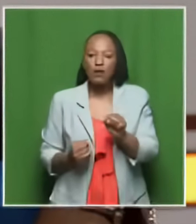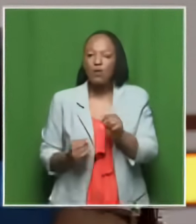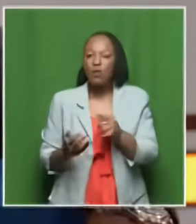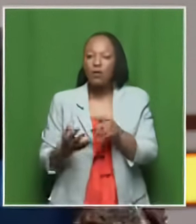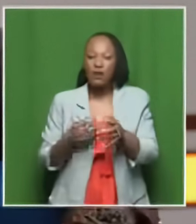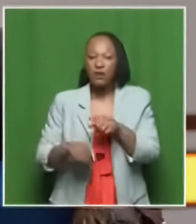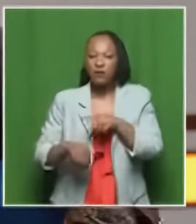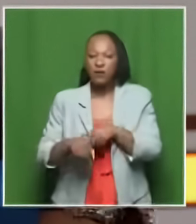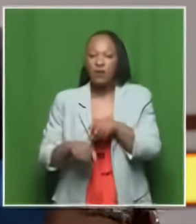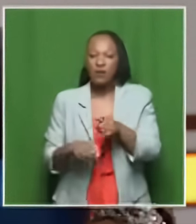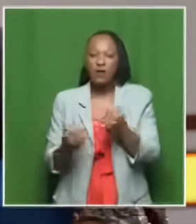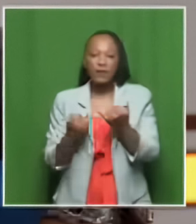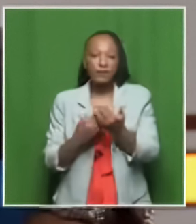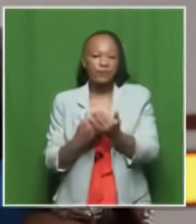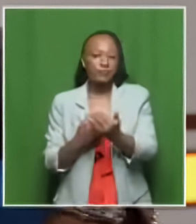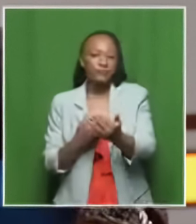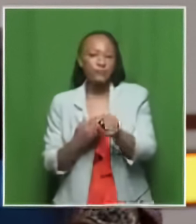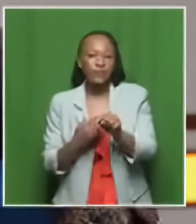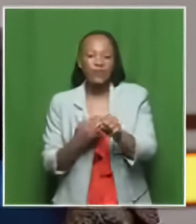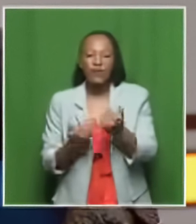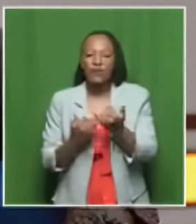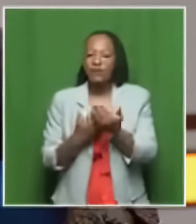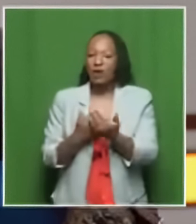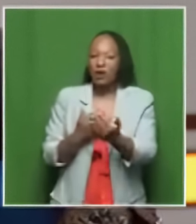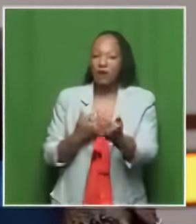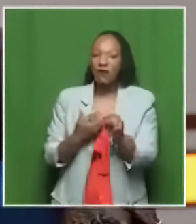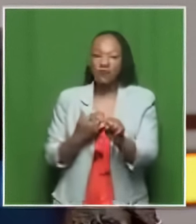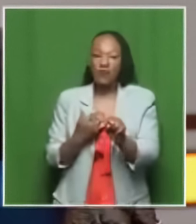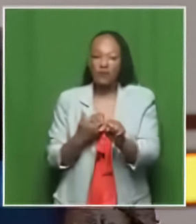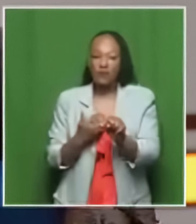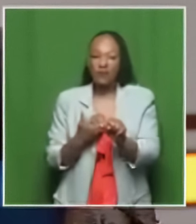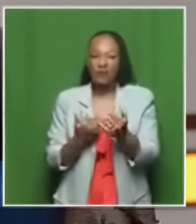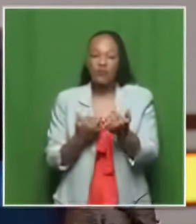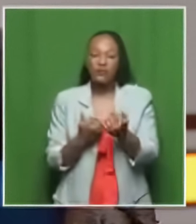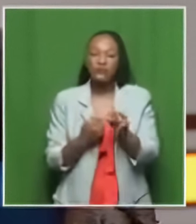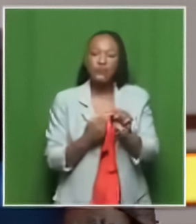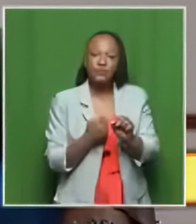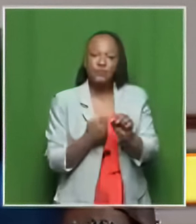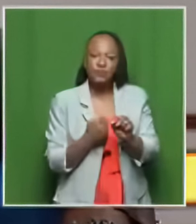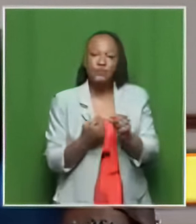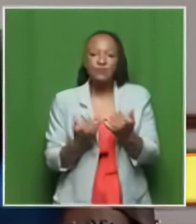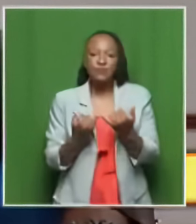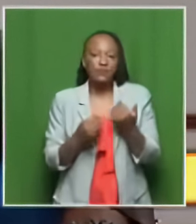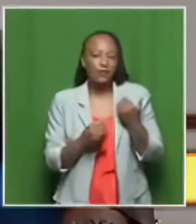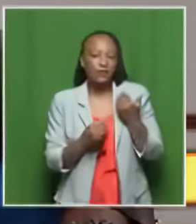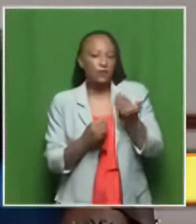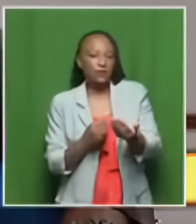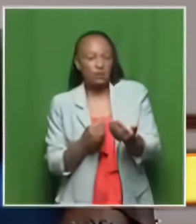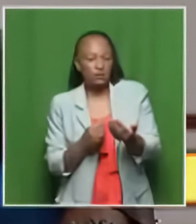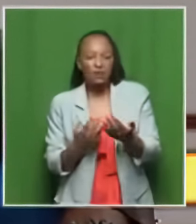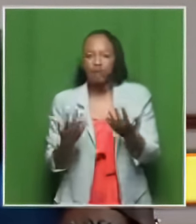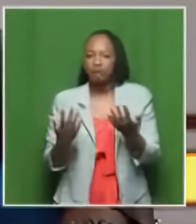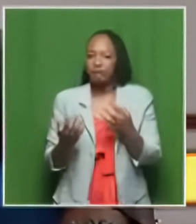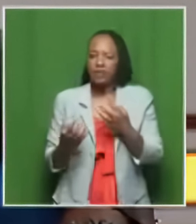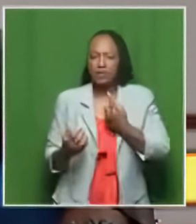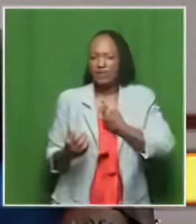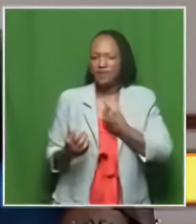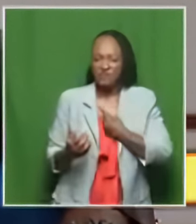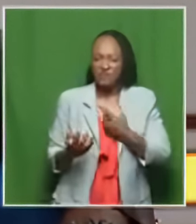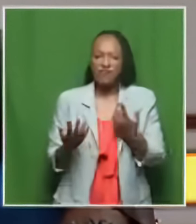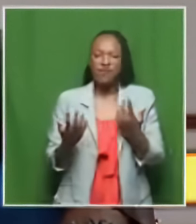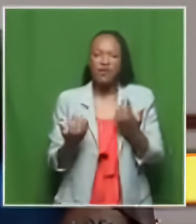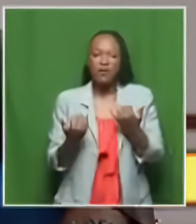any time you call him, evening, during the day, if there's a burning issue, he's going to come by himself. He will not say, I'm going to